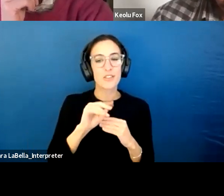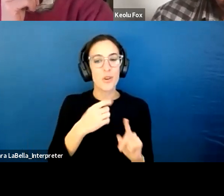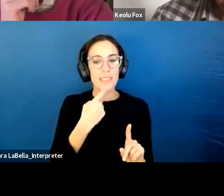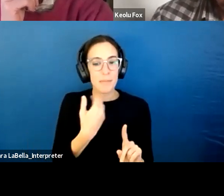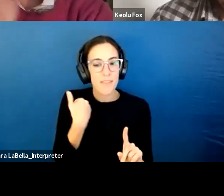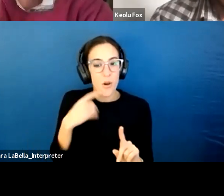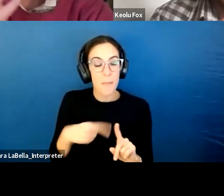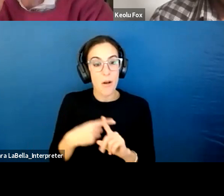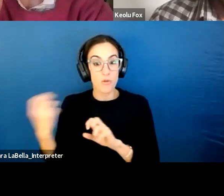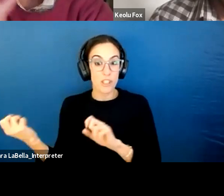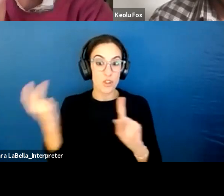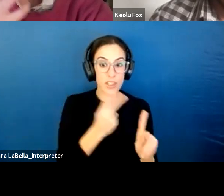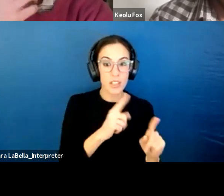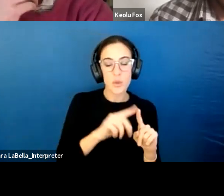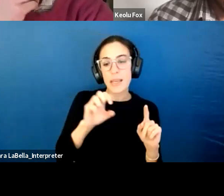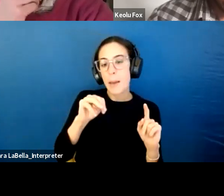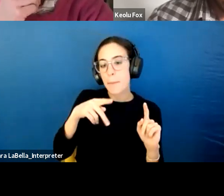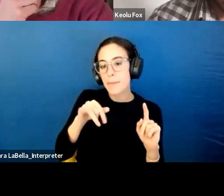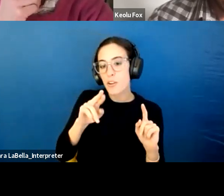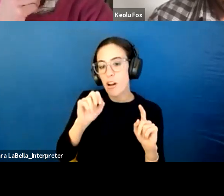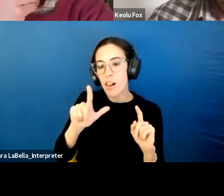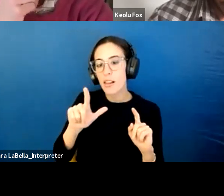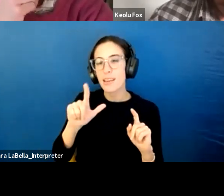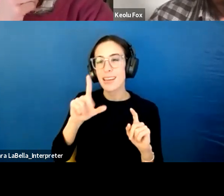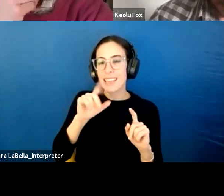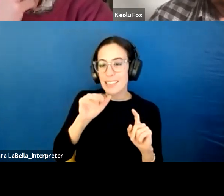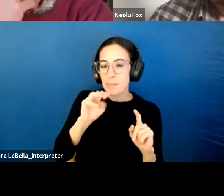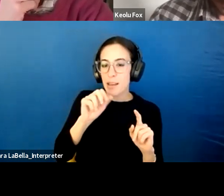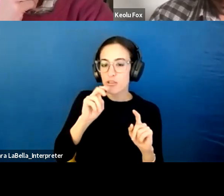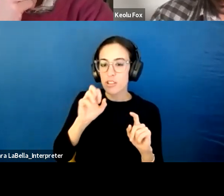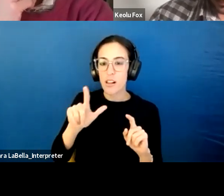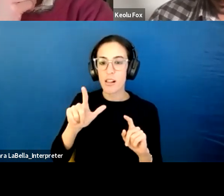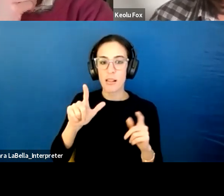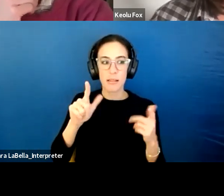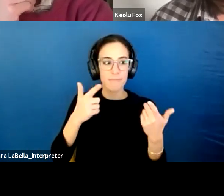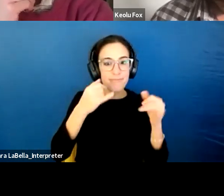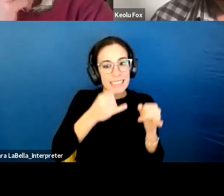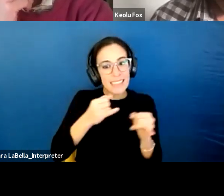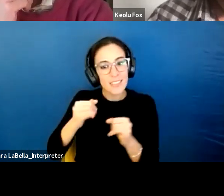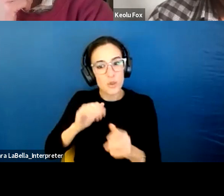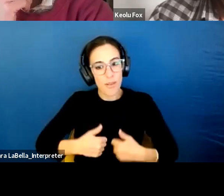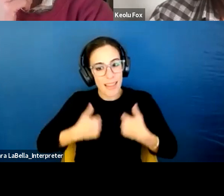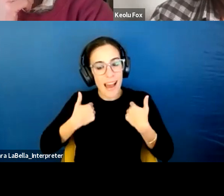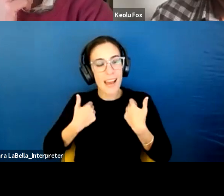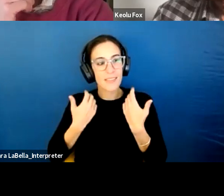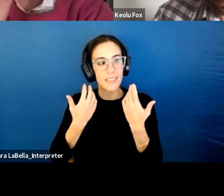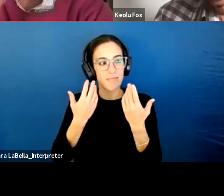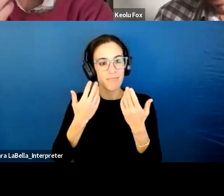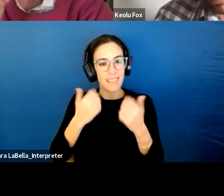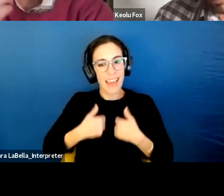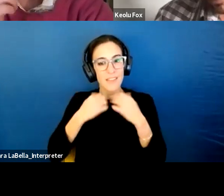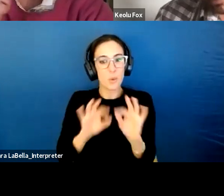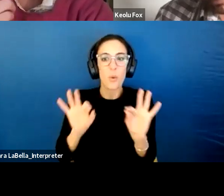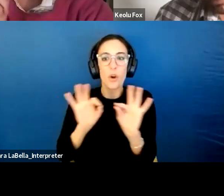empirical, dimensional, you know, individual lives and lives worth living that can happen in a classroom, and that